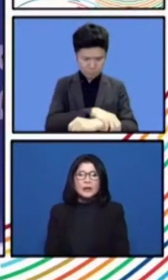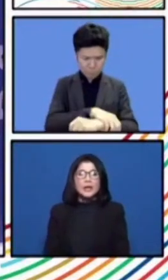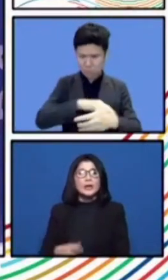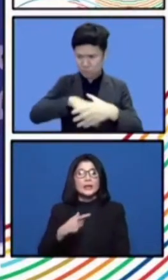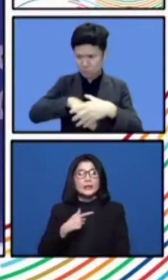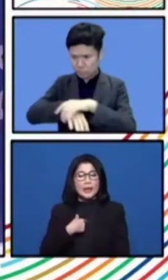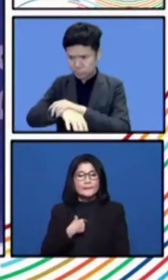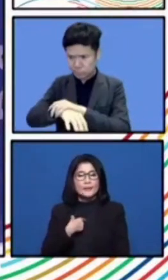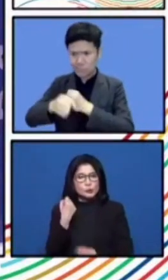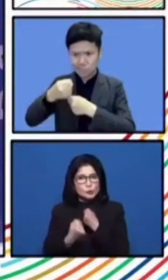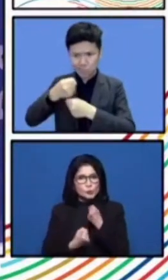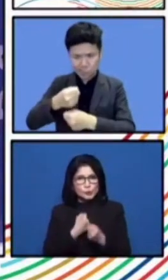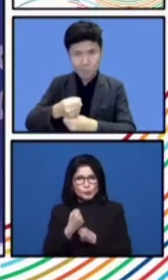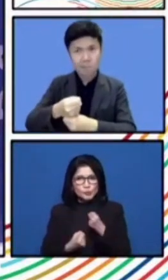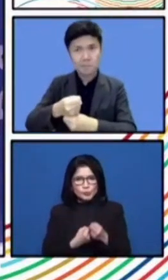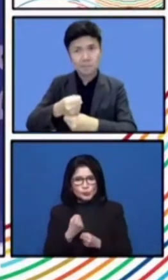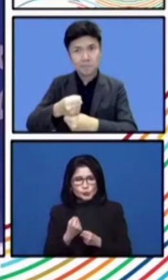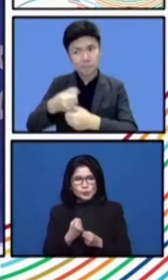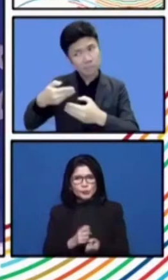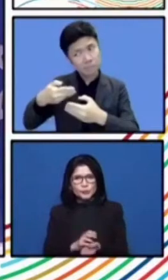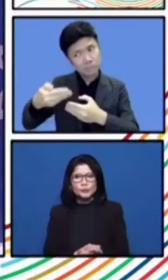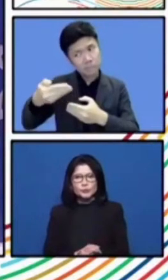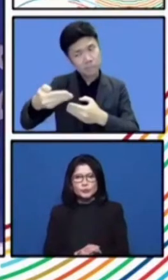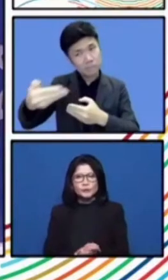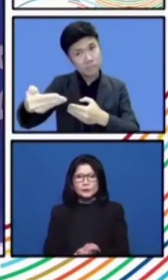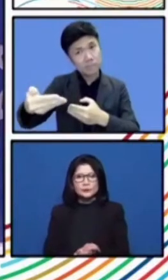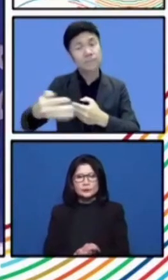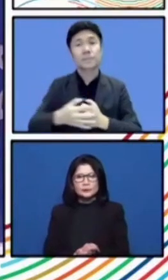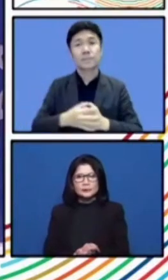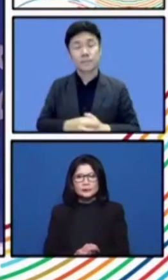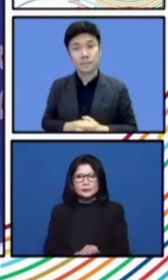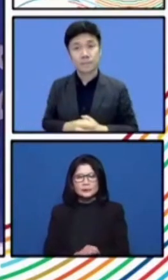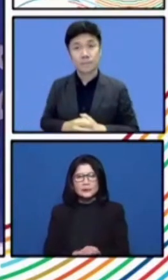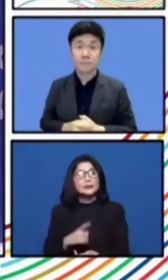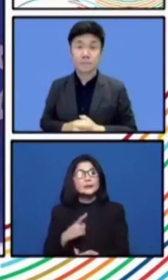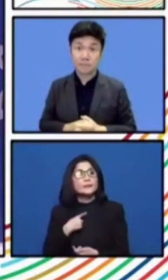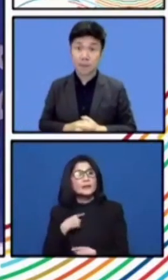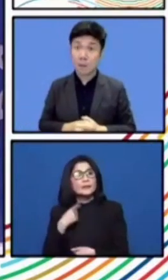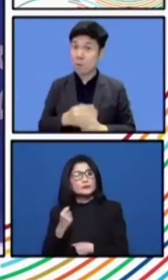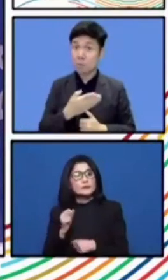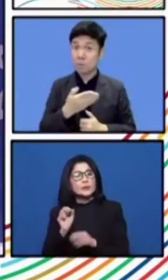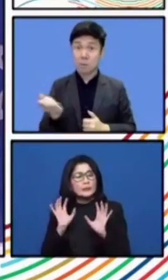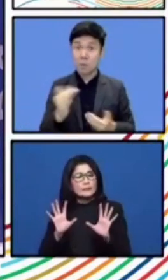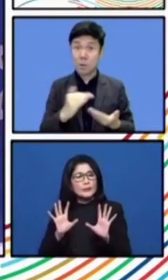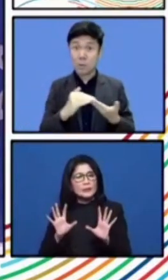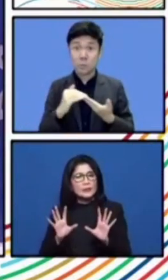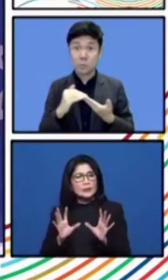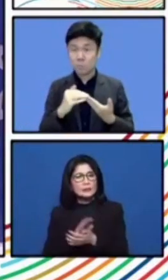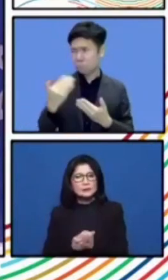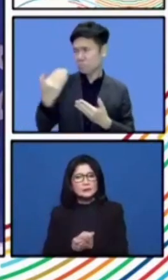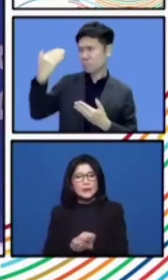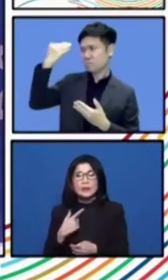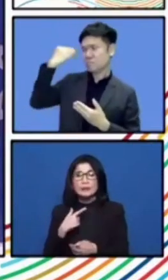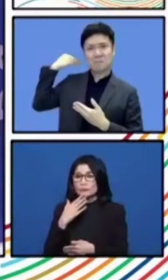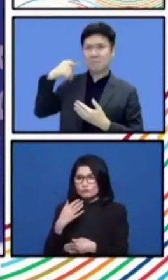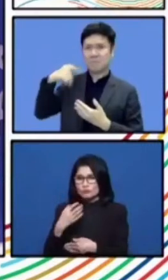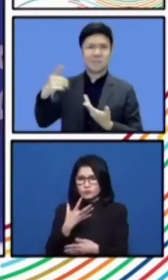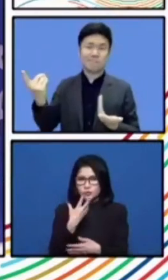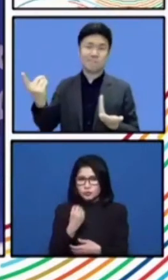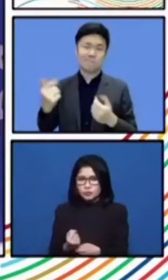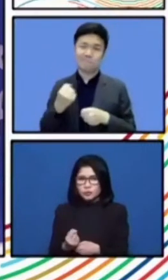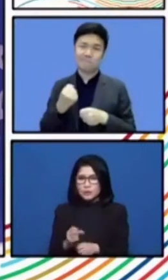much more and again we see agencies that are traditionally working in this field to do this